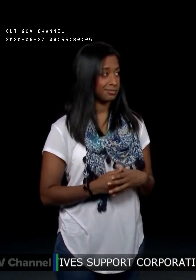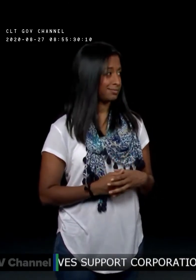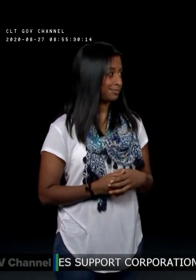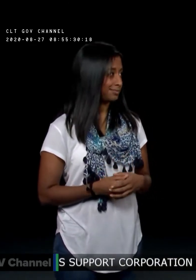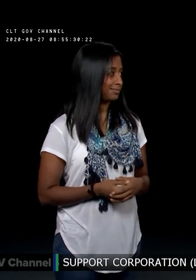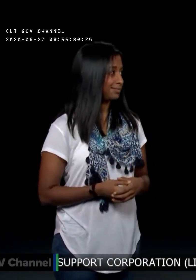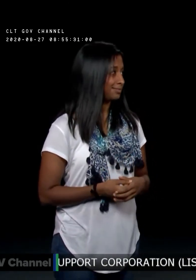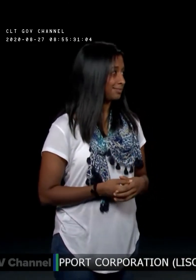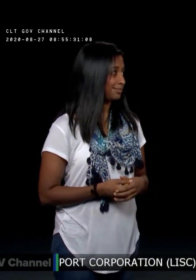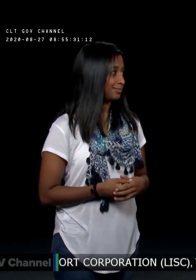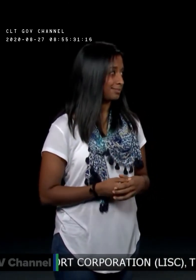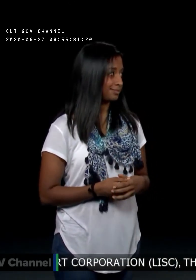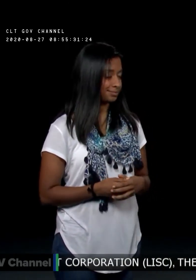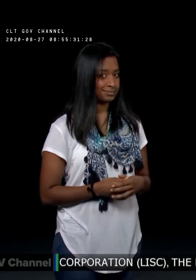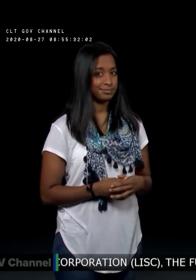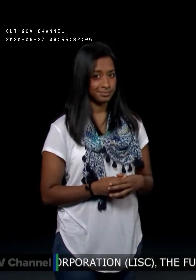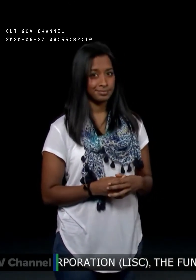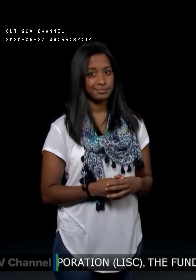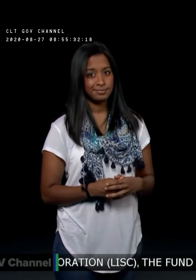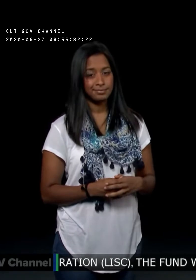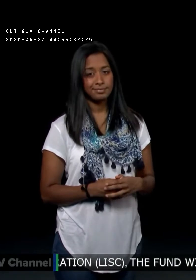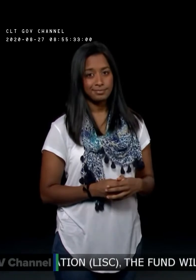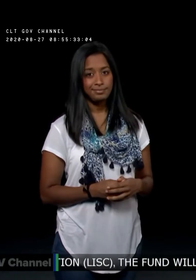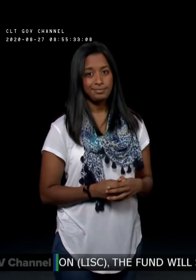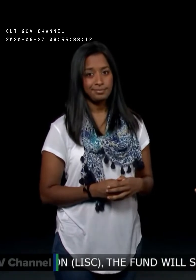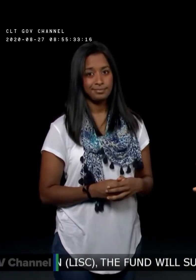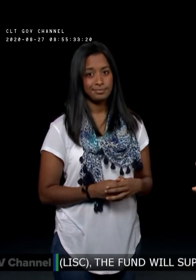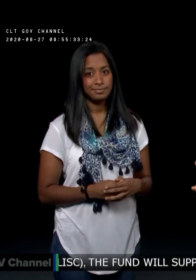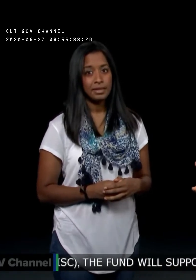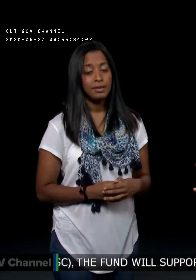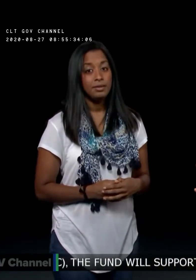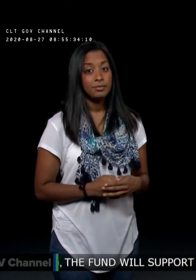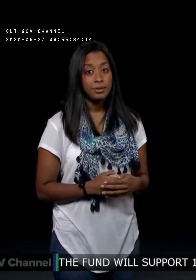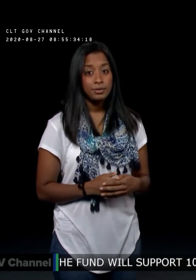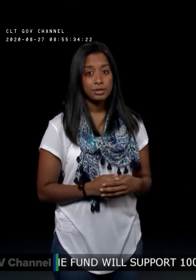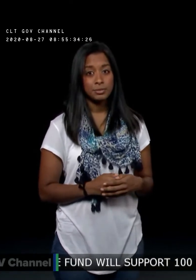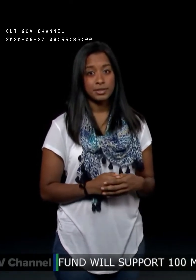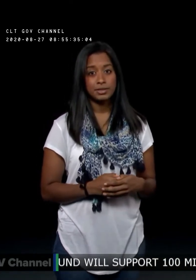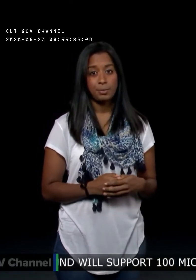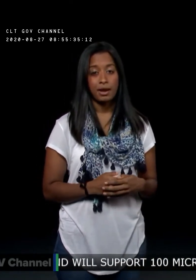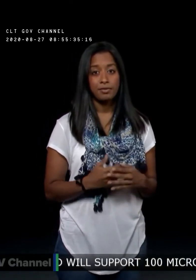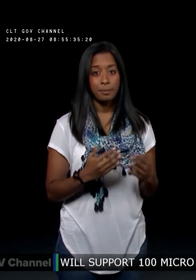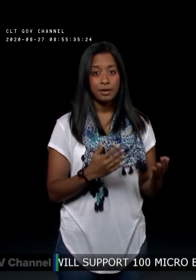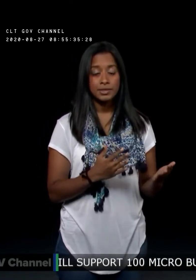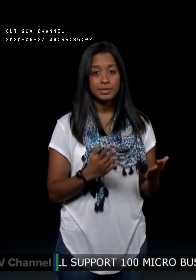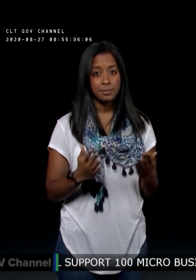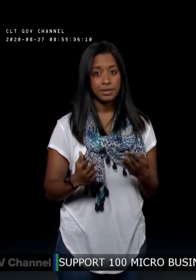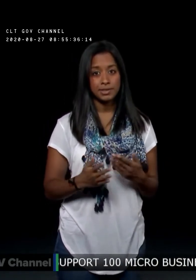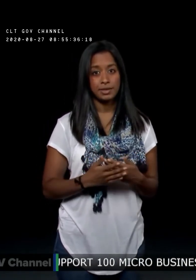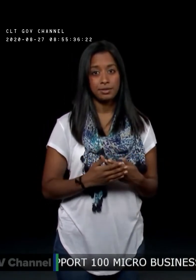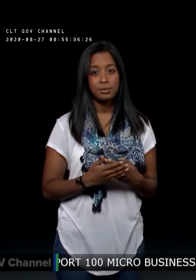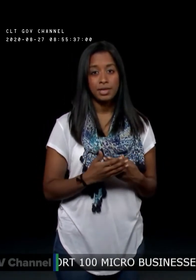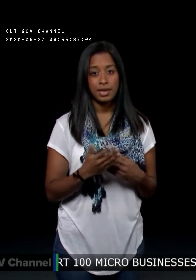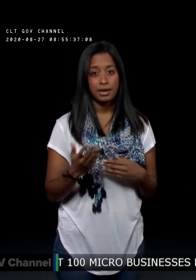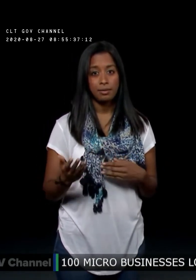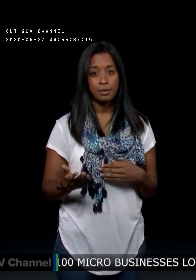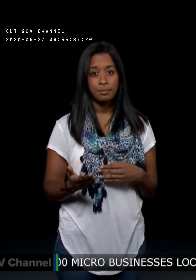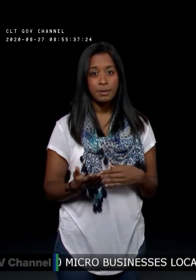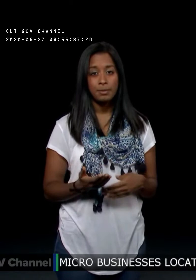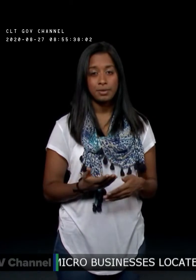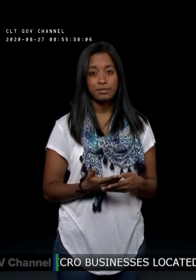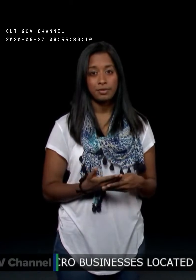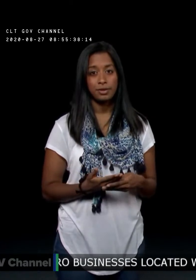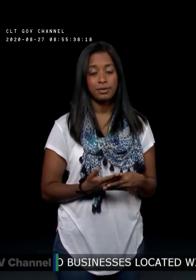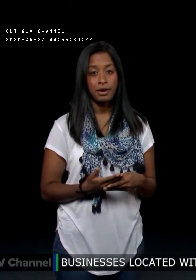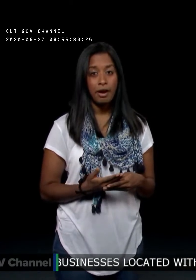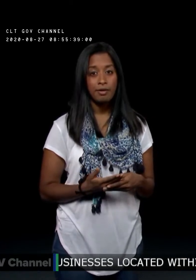hurts. That sounds awful. How do we catch the flu? Flu germs can spread from person to person through the air when